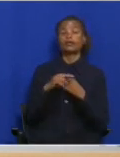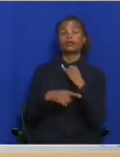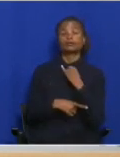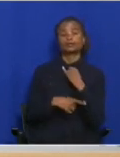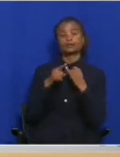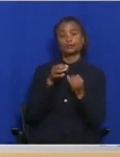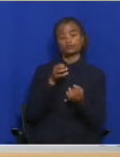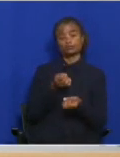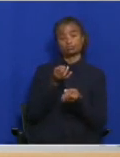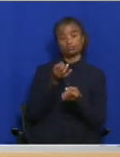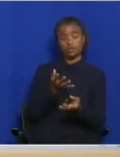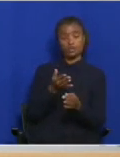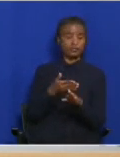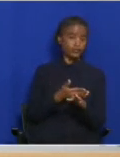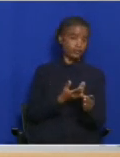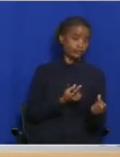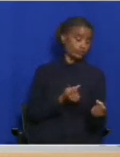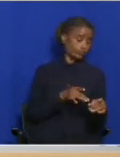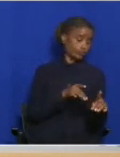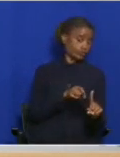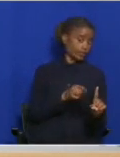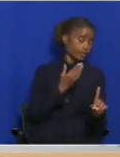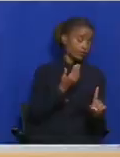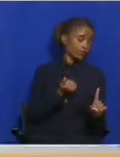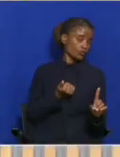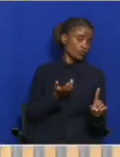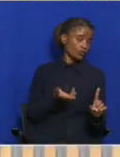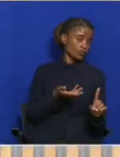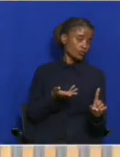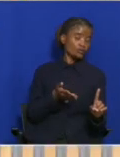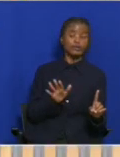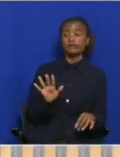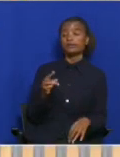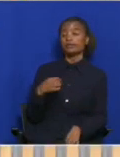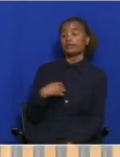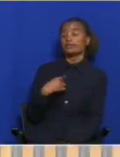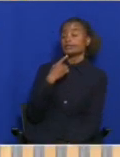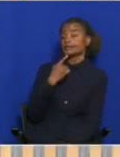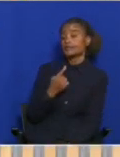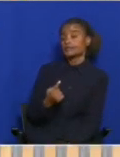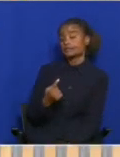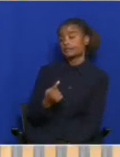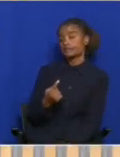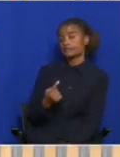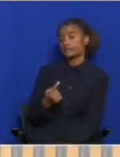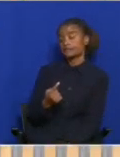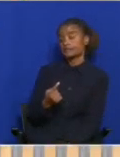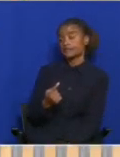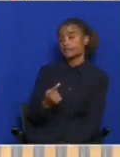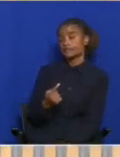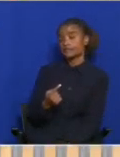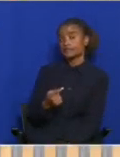know if you want to... Just to say what Chair posits. Yes.